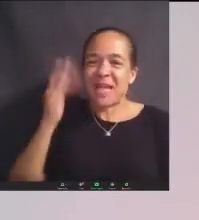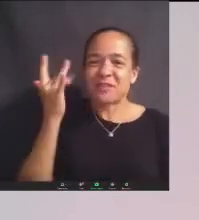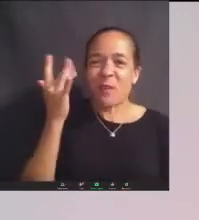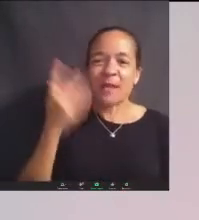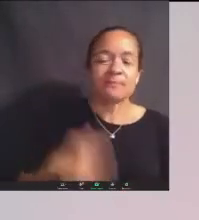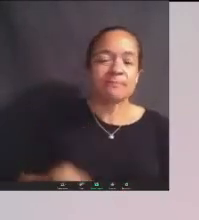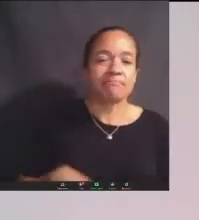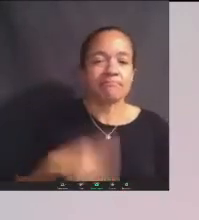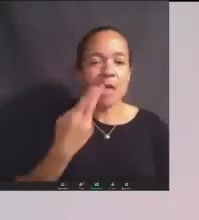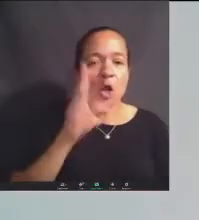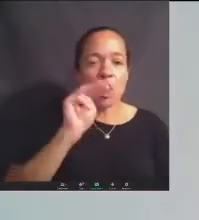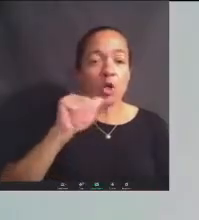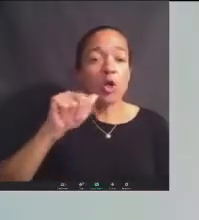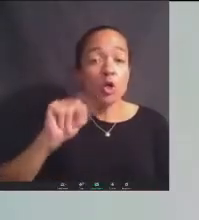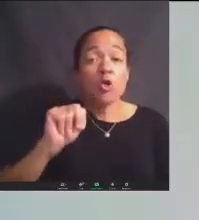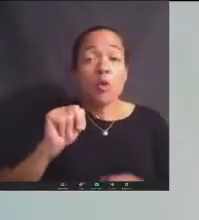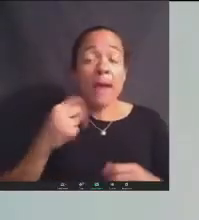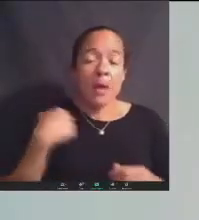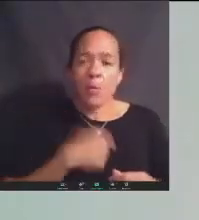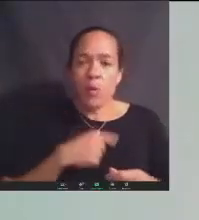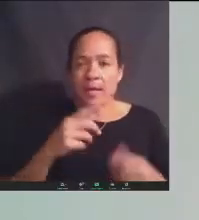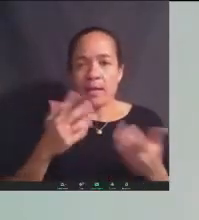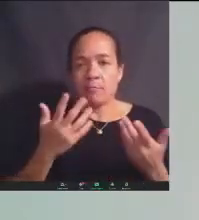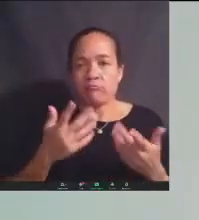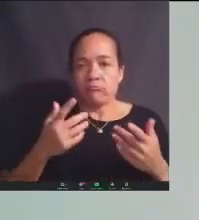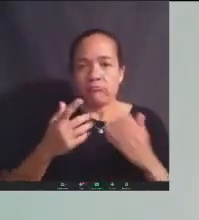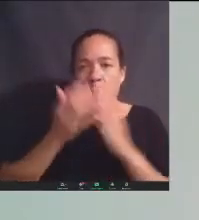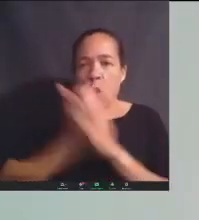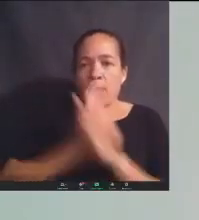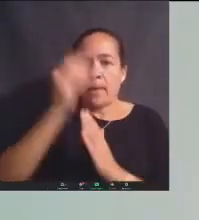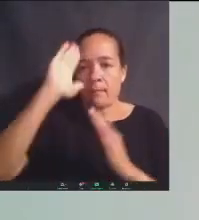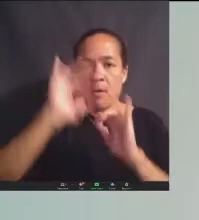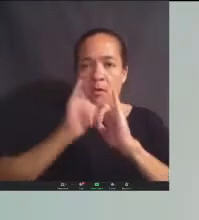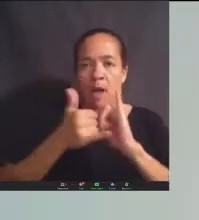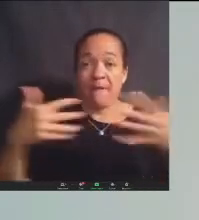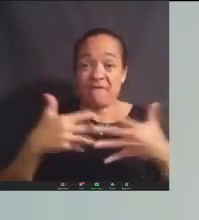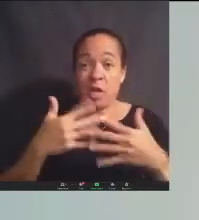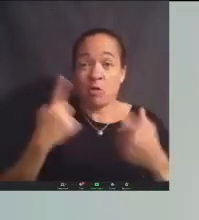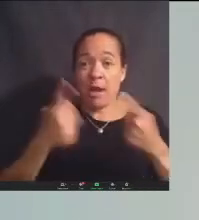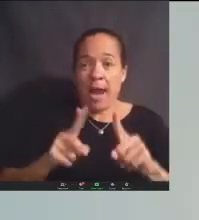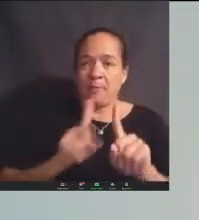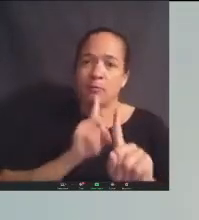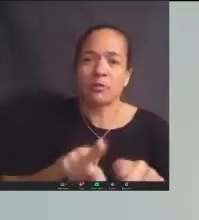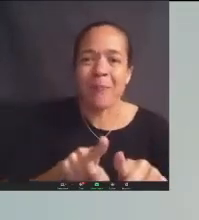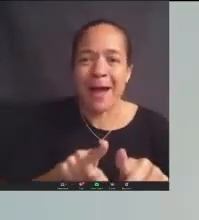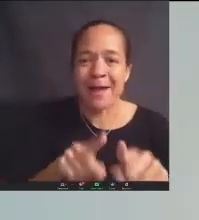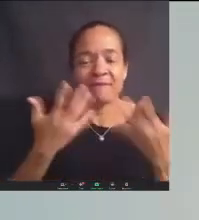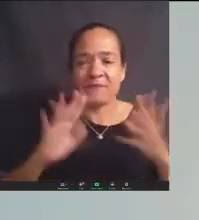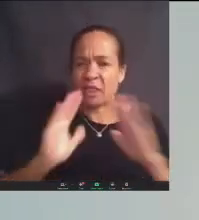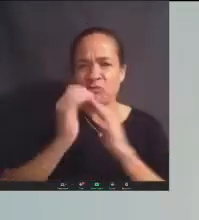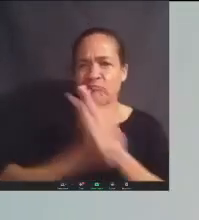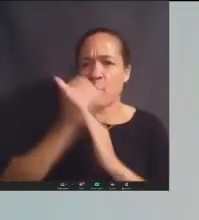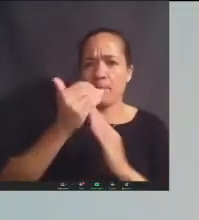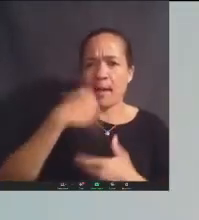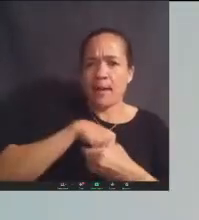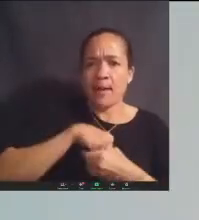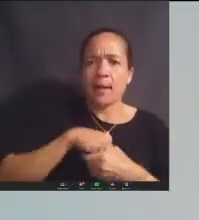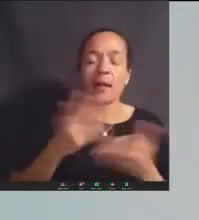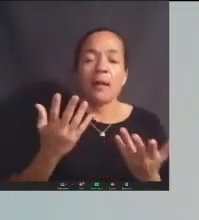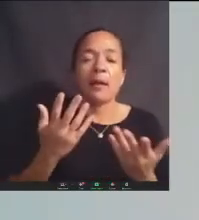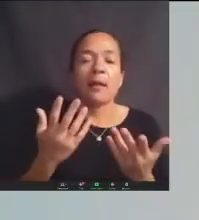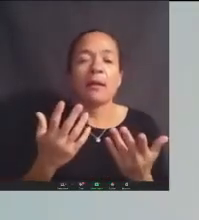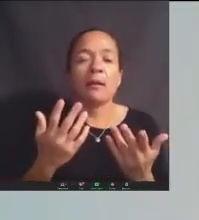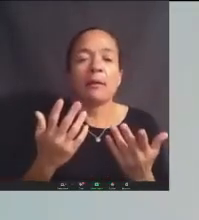respond to fear automatically. We all, it doesn't take any thought to respond to something that scares you. So we're hardwired to respond to